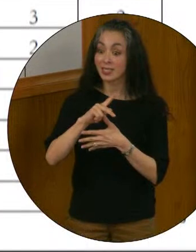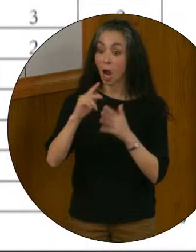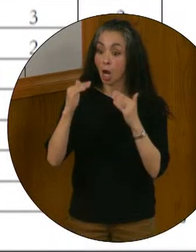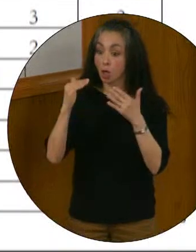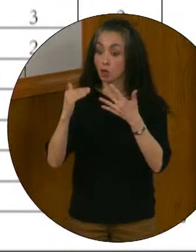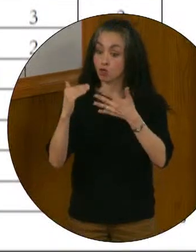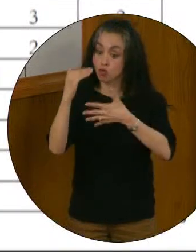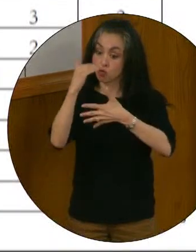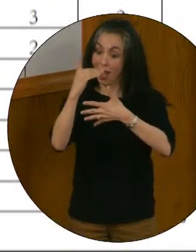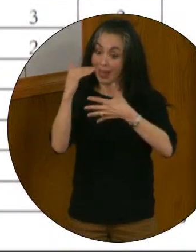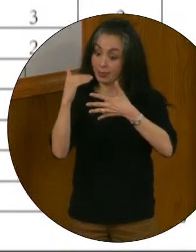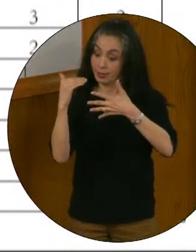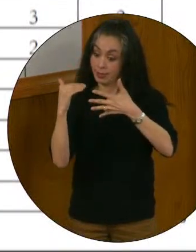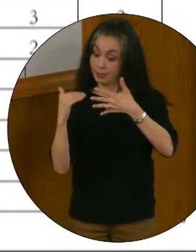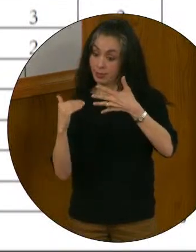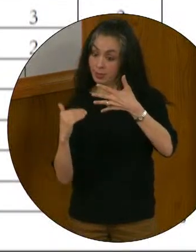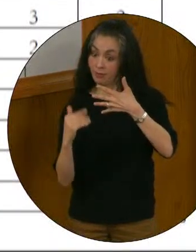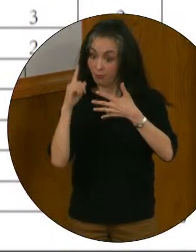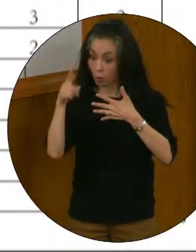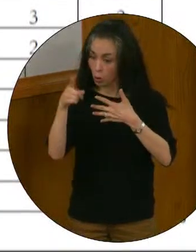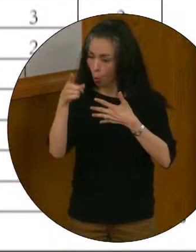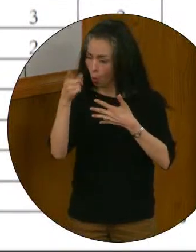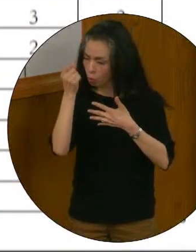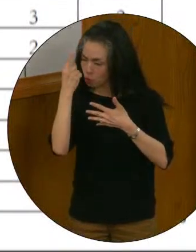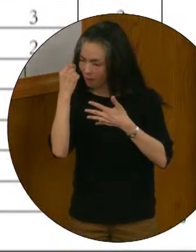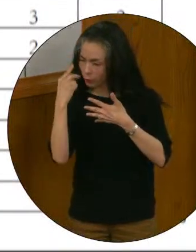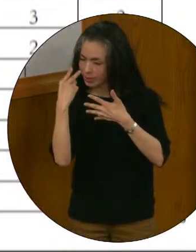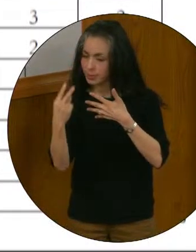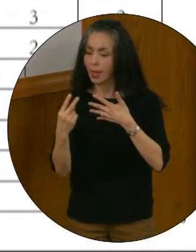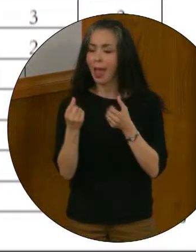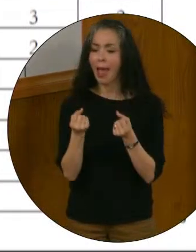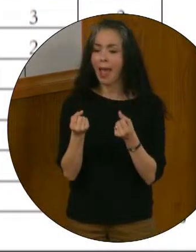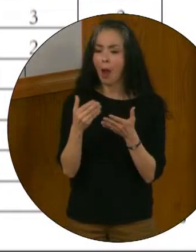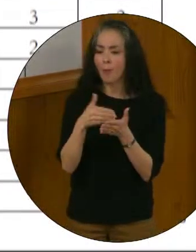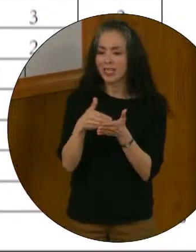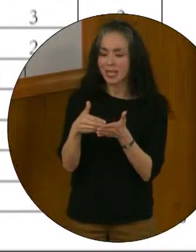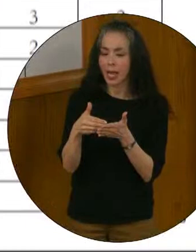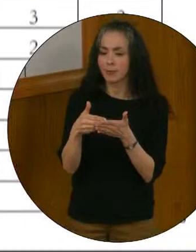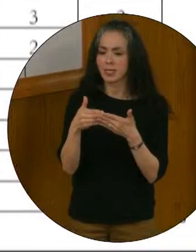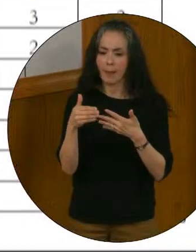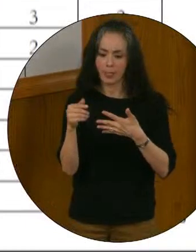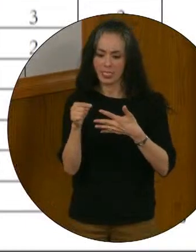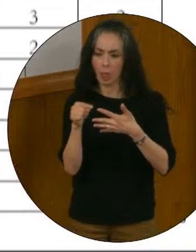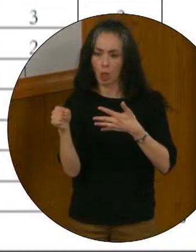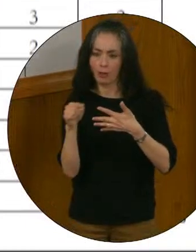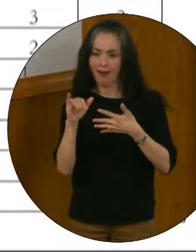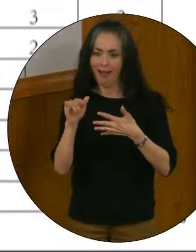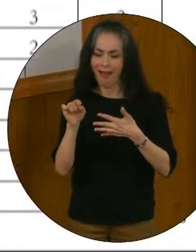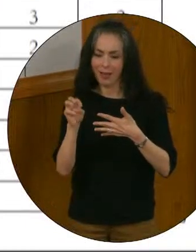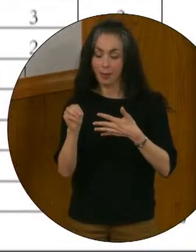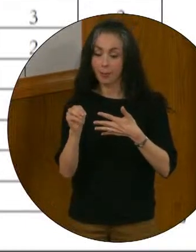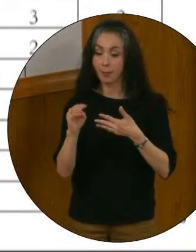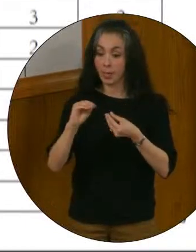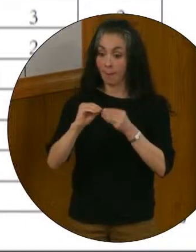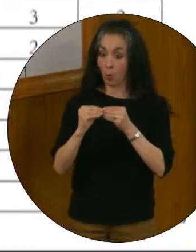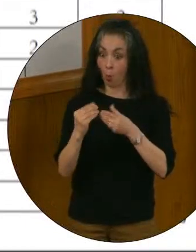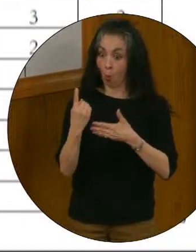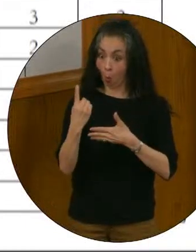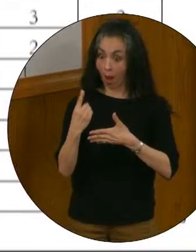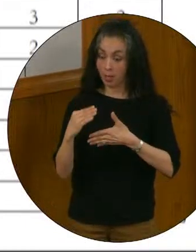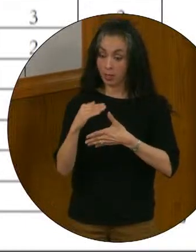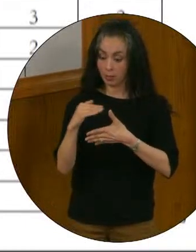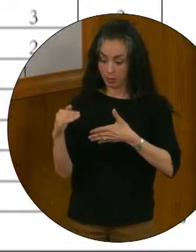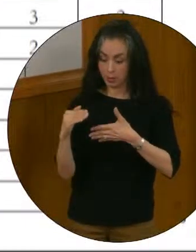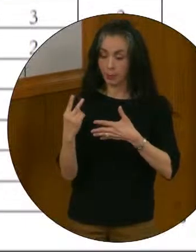for your reference, by how many times a particular item was ranked number 1,